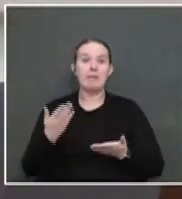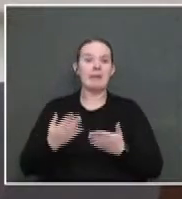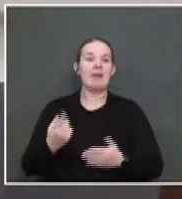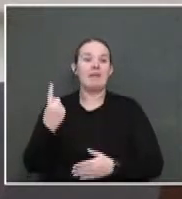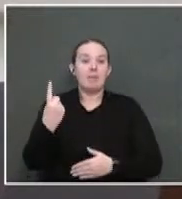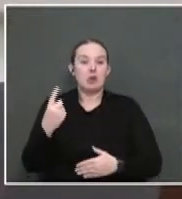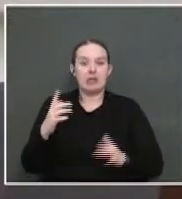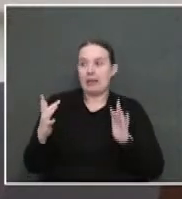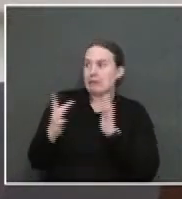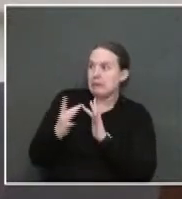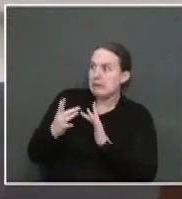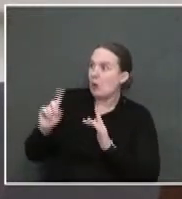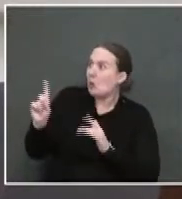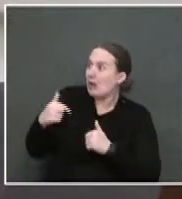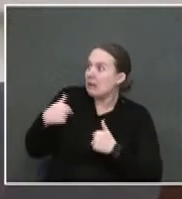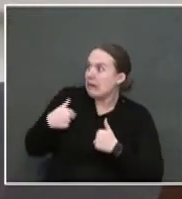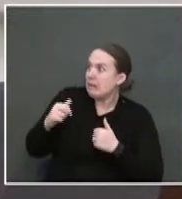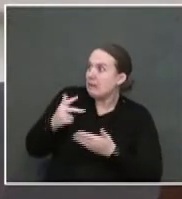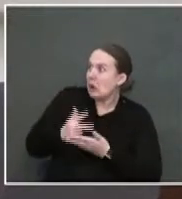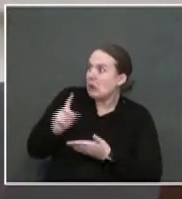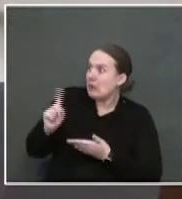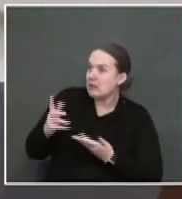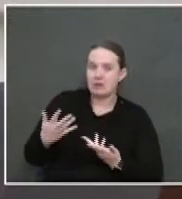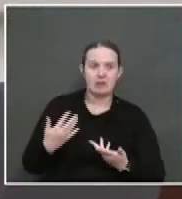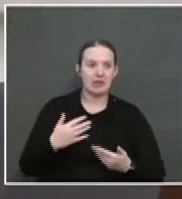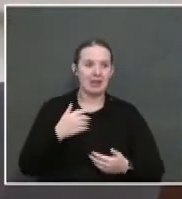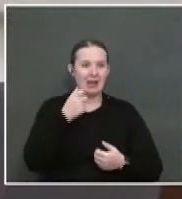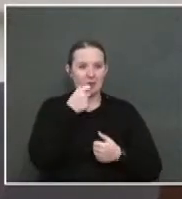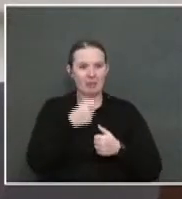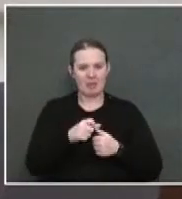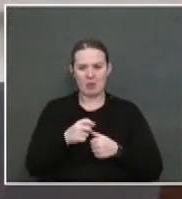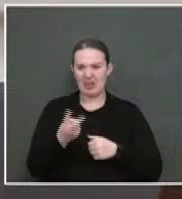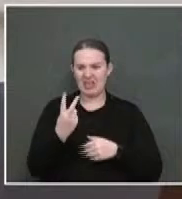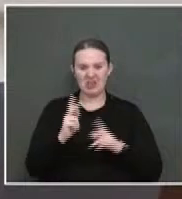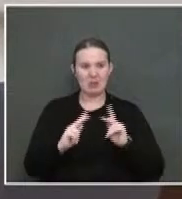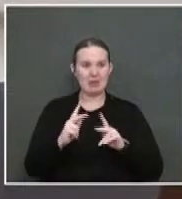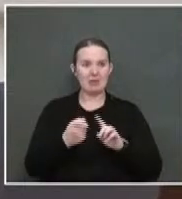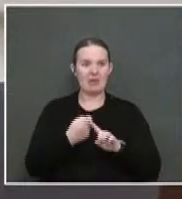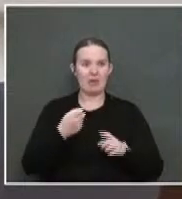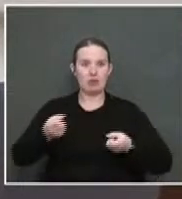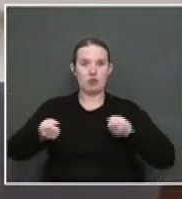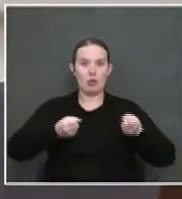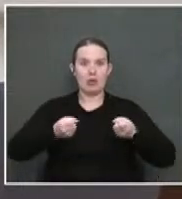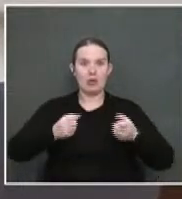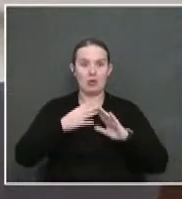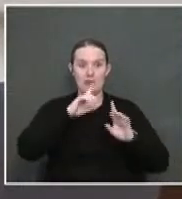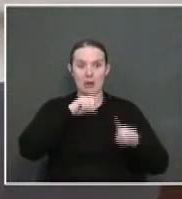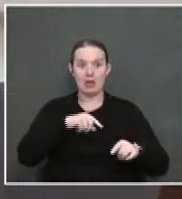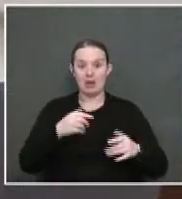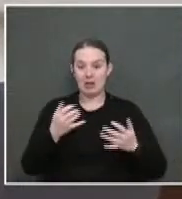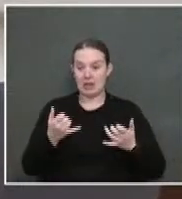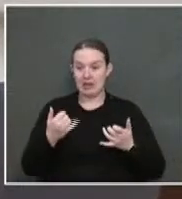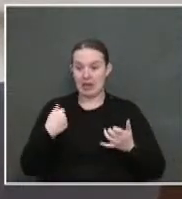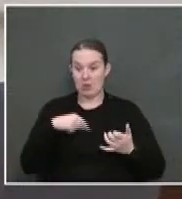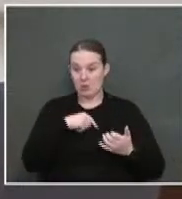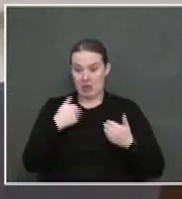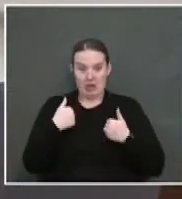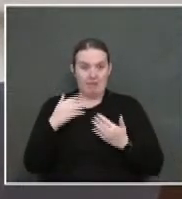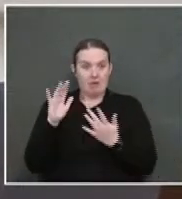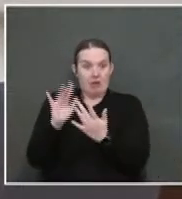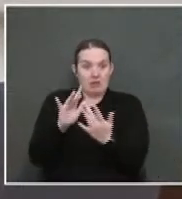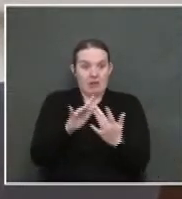for people, we can, because we did reach out, like, I remember last time we only had 2 people from the trucking community that responded, and now we have, I guess, contact